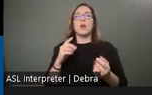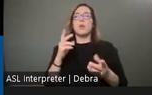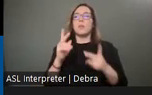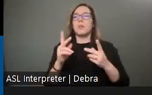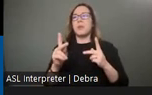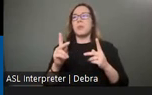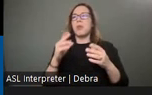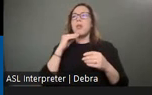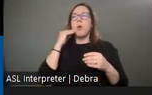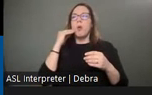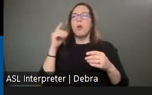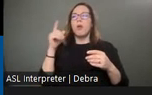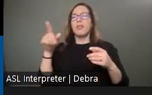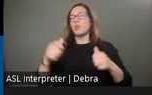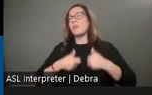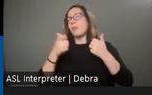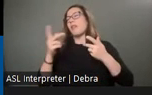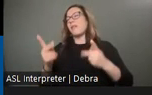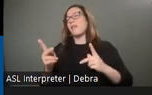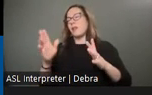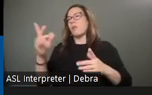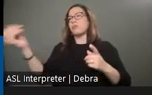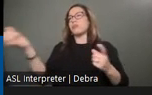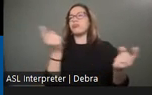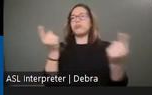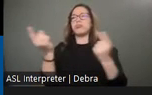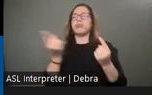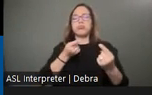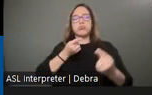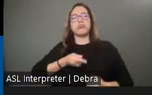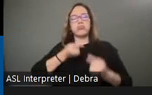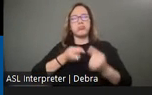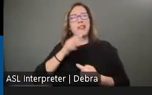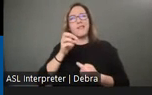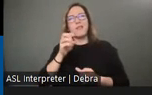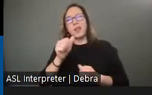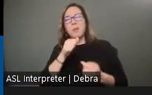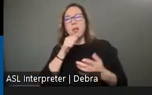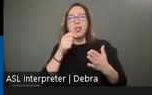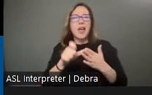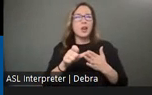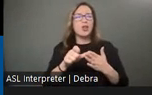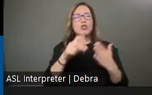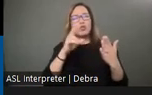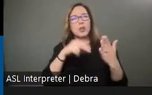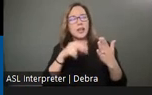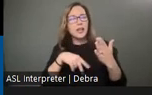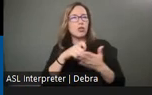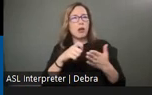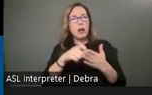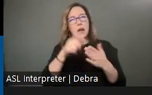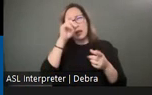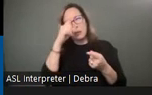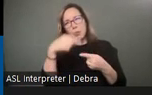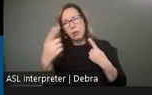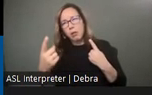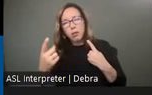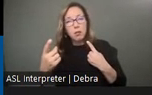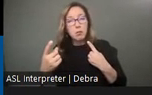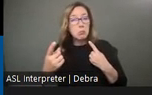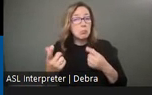had difficulties regarding the FEMA letters, reading them or writing appeals. Has there been